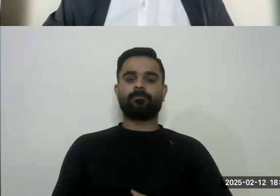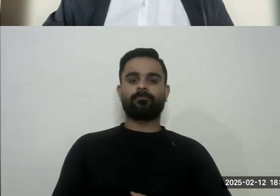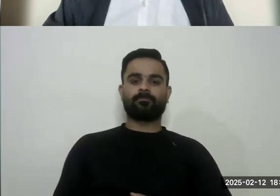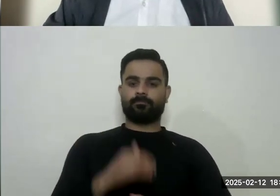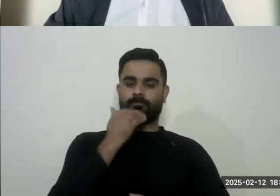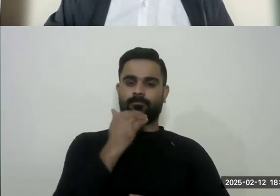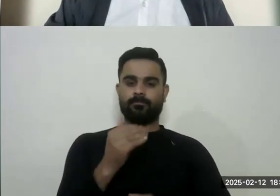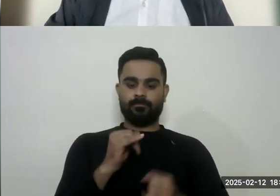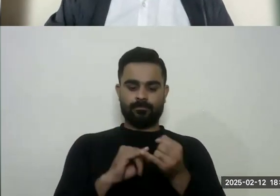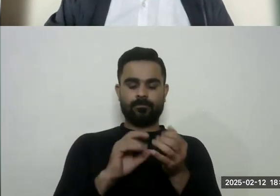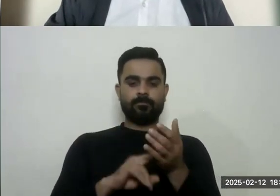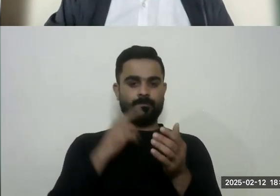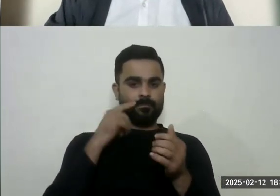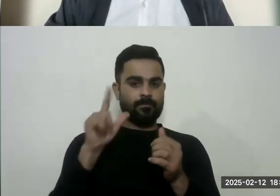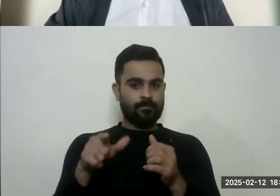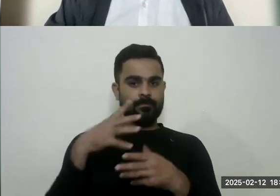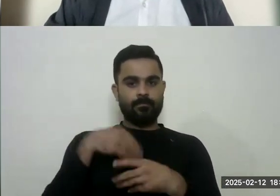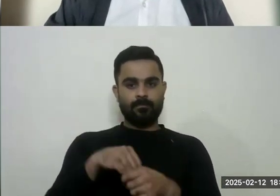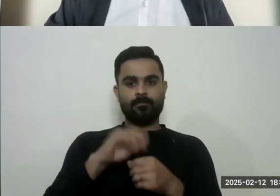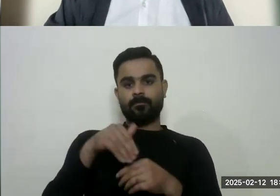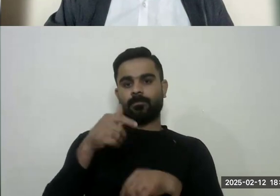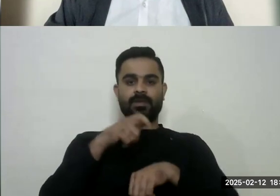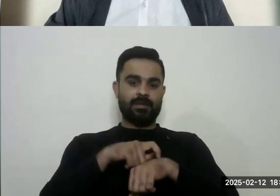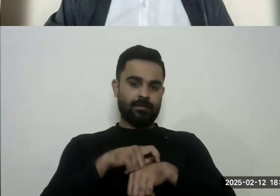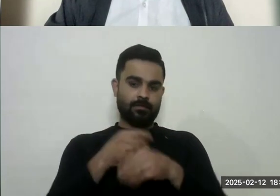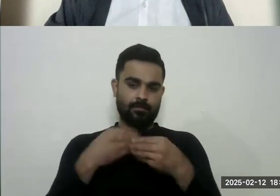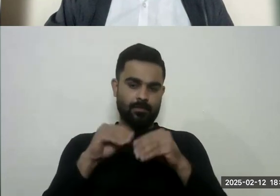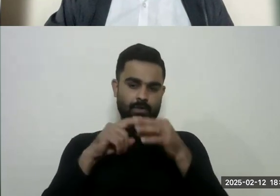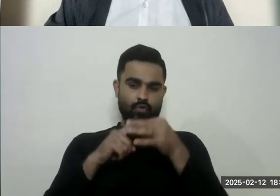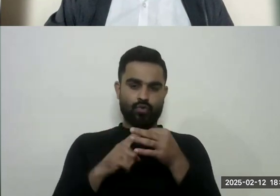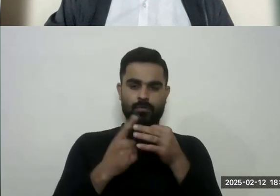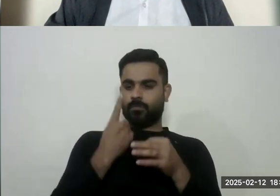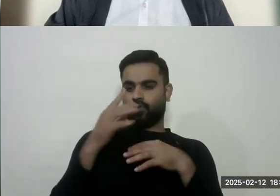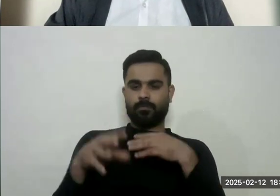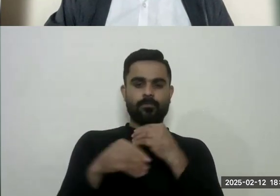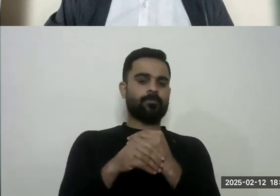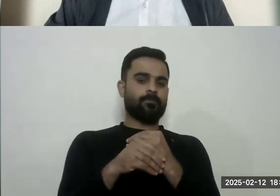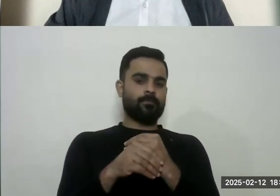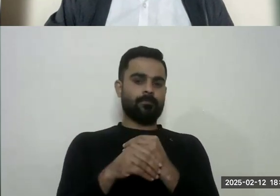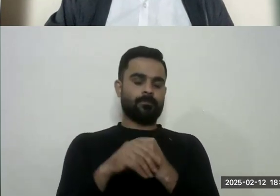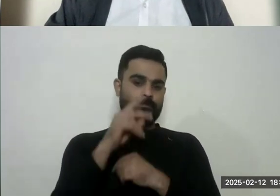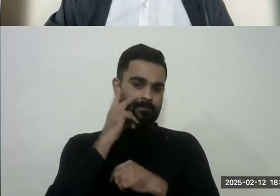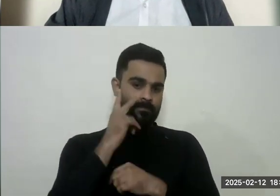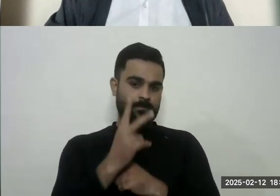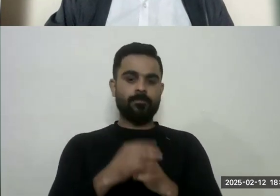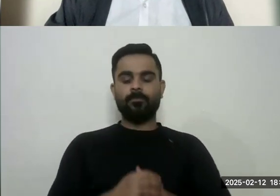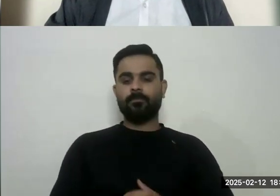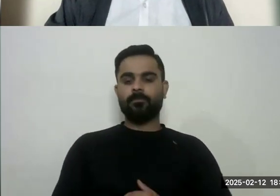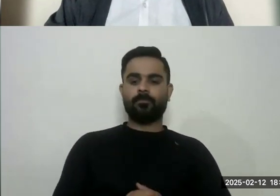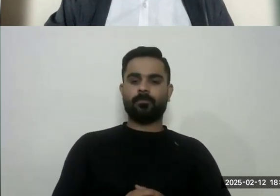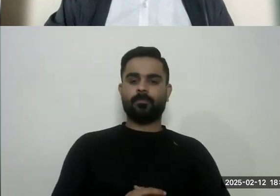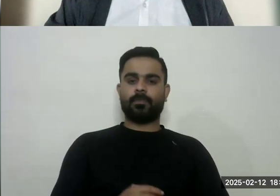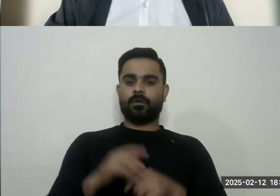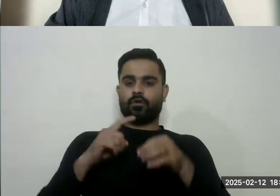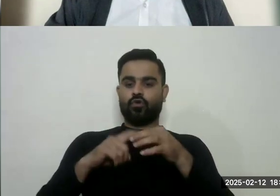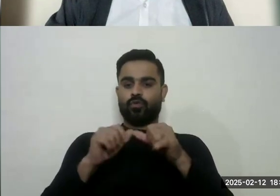Thanks for that, Sonali. Perhaps we have time for one more question here. I can see one in the